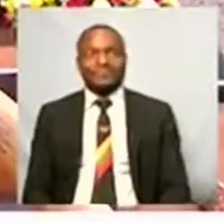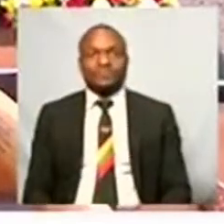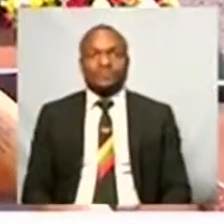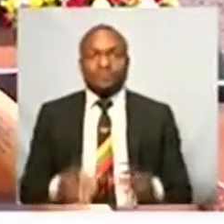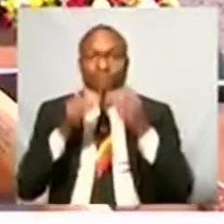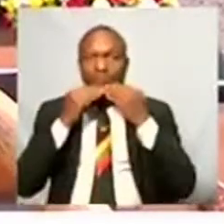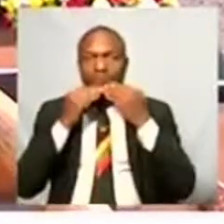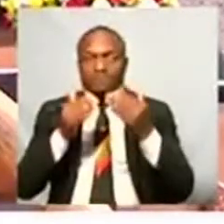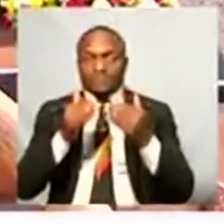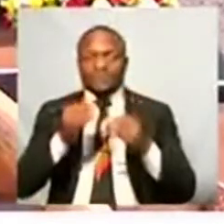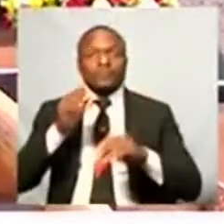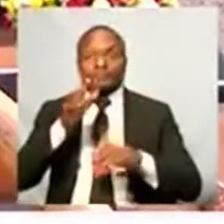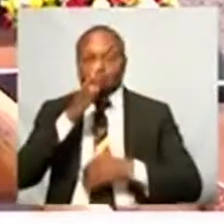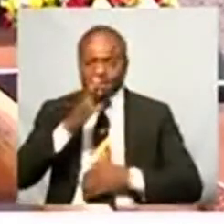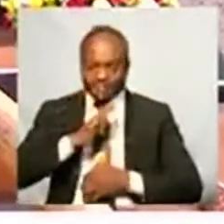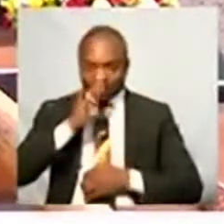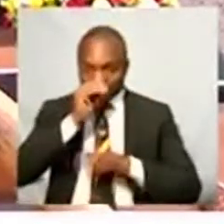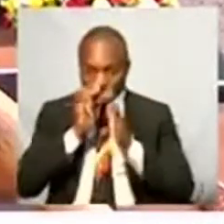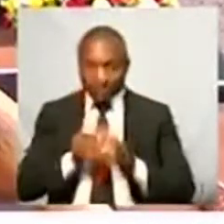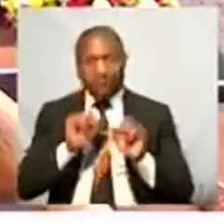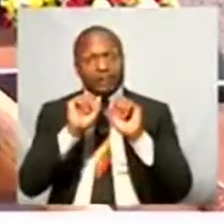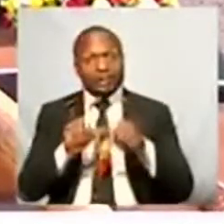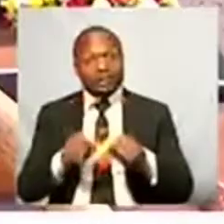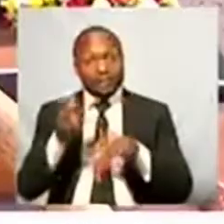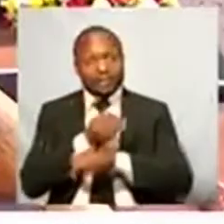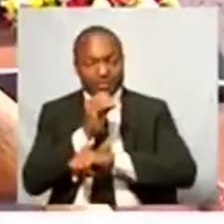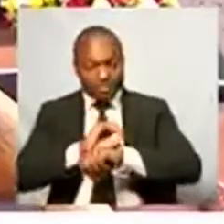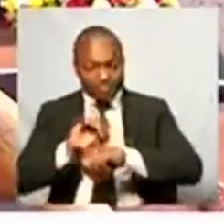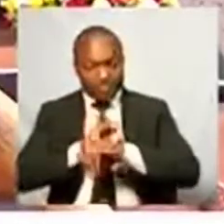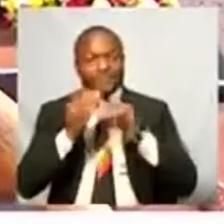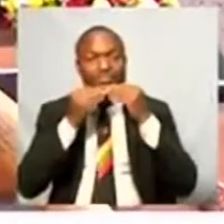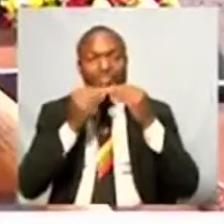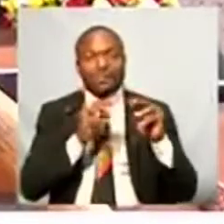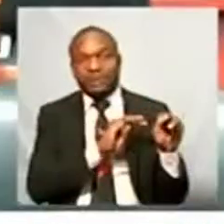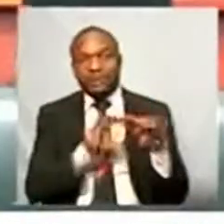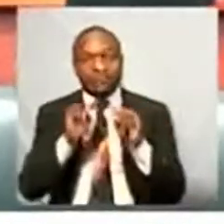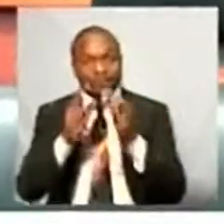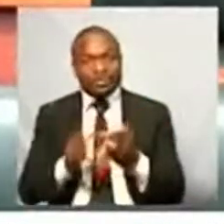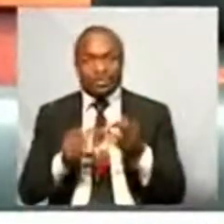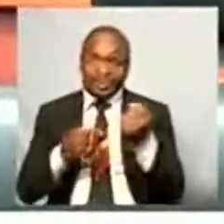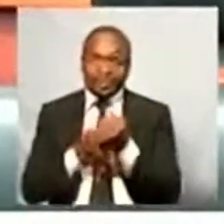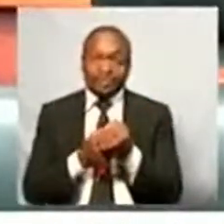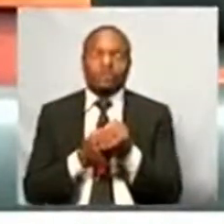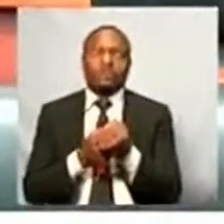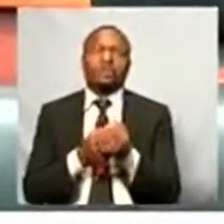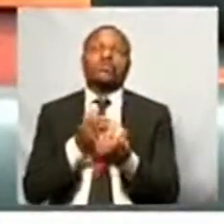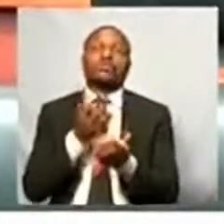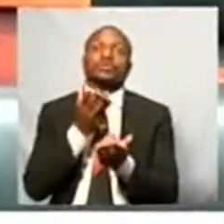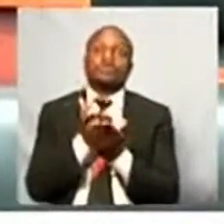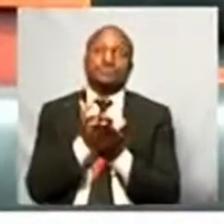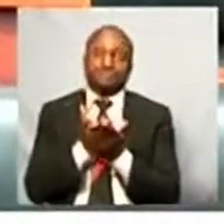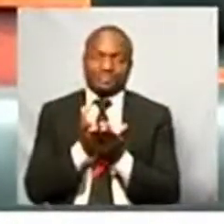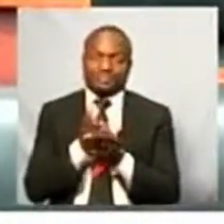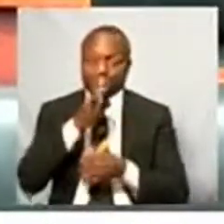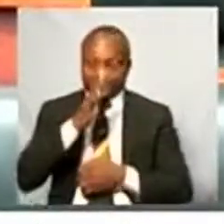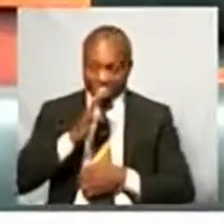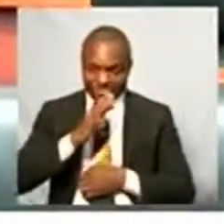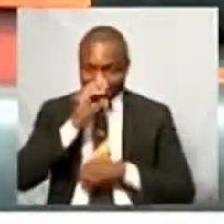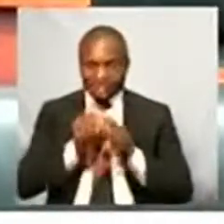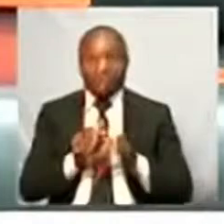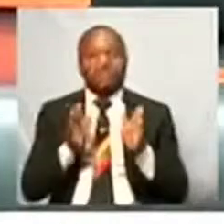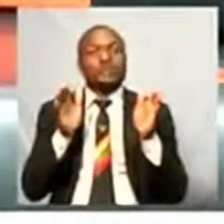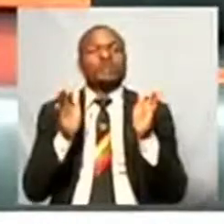Thank you very much, Madam Speaker. May I also take this opportunity to thank the mover and the seconder of the motion. Madam Speaker, I will be brief